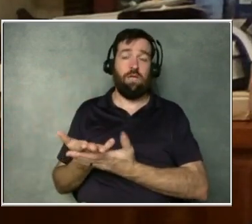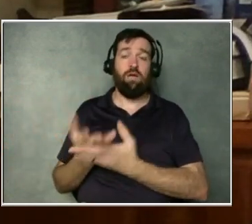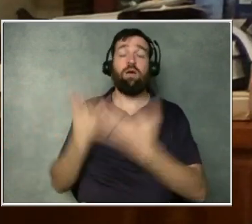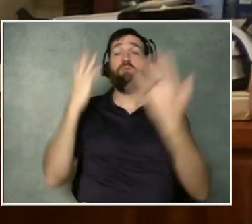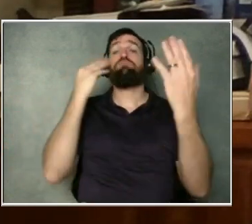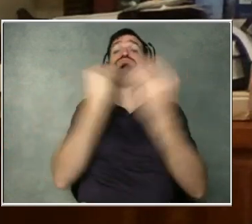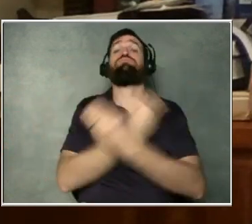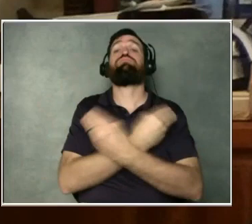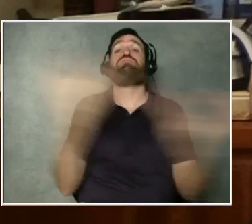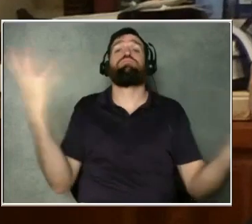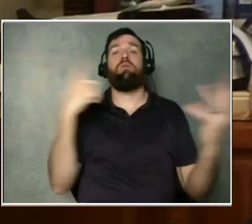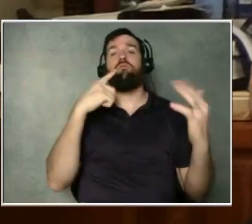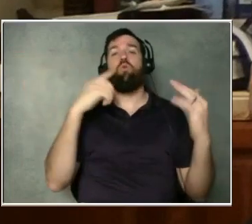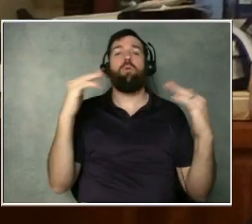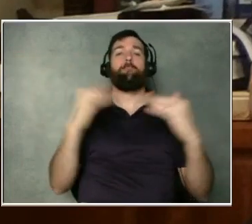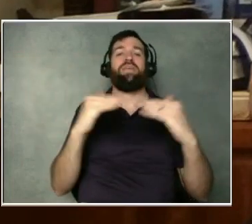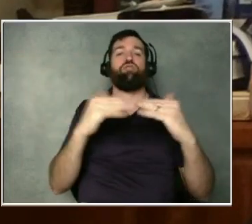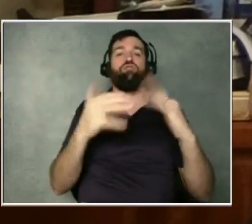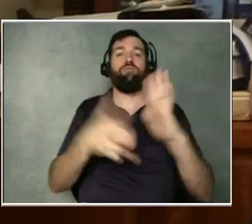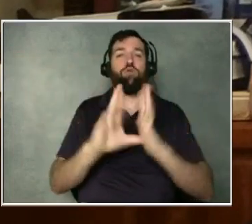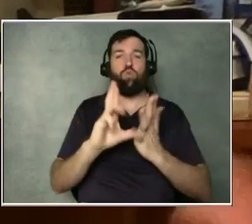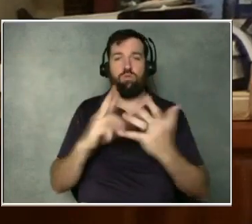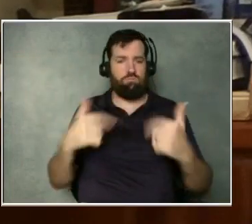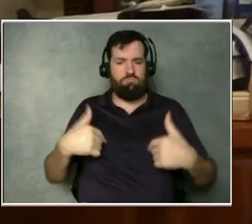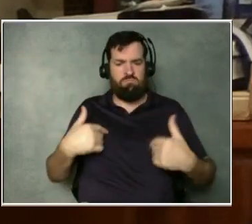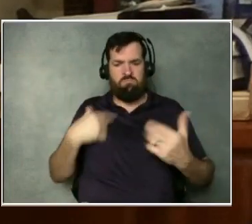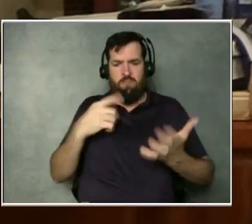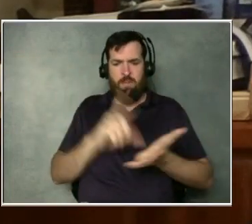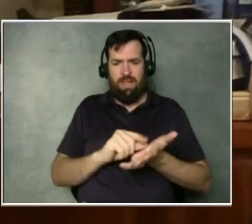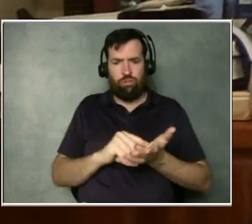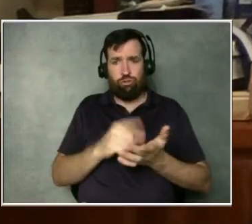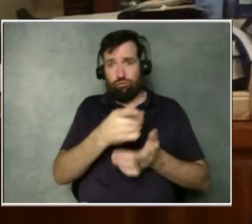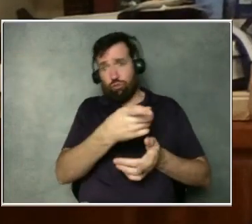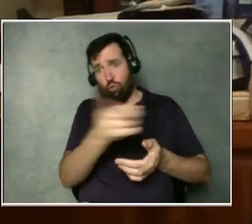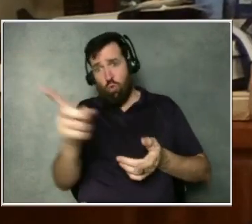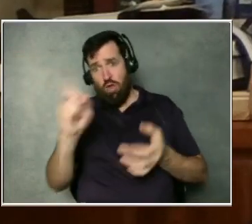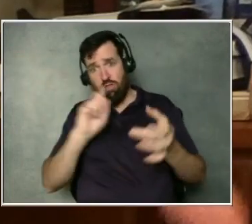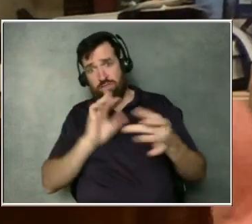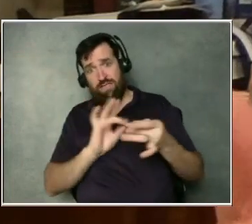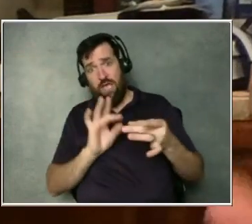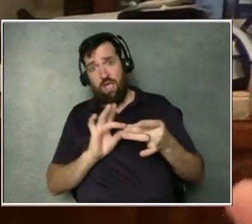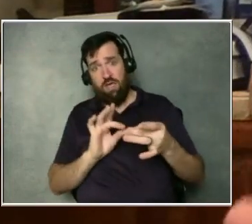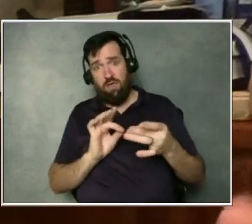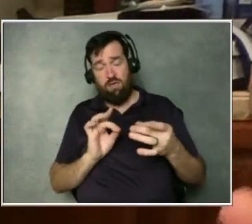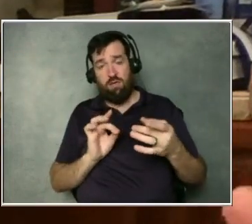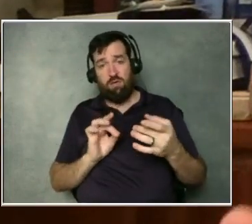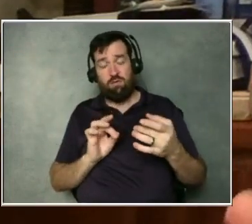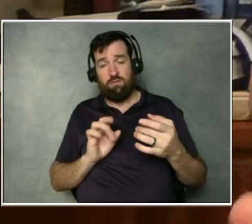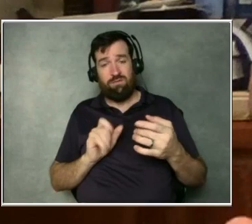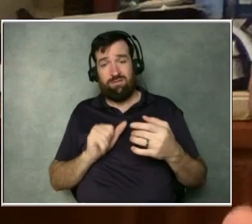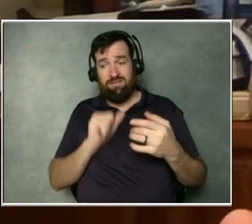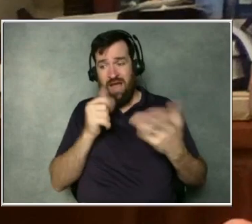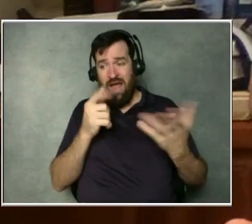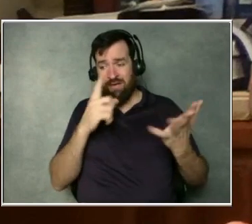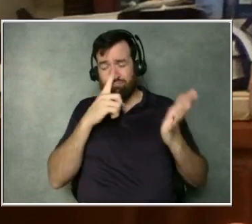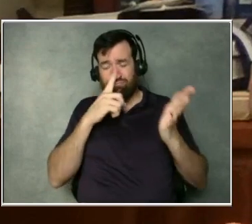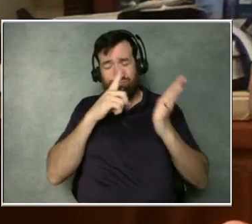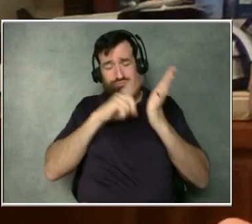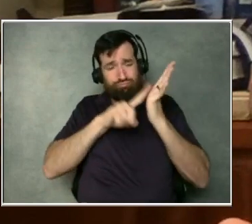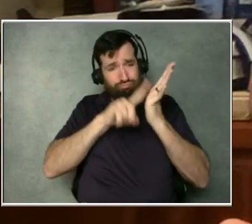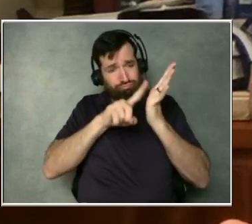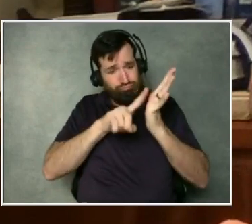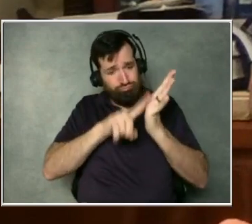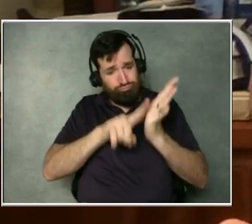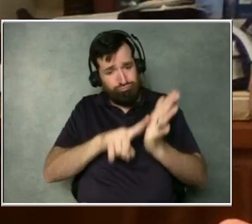for peer review. There's nothing I publish, there's nothing you guys say that isn't rigorously peer reviewed